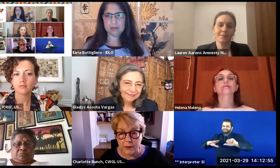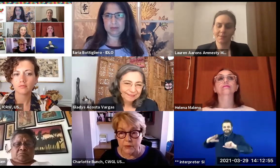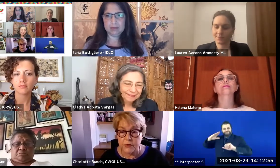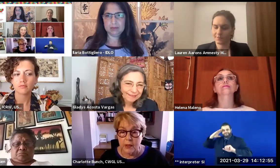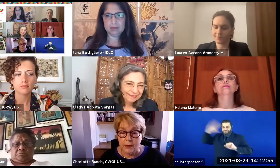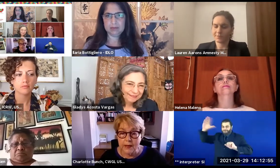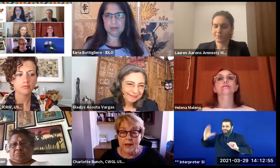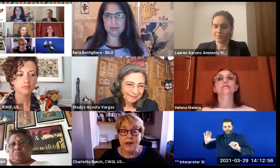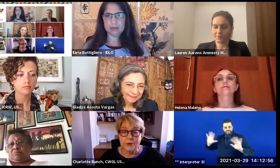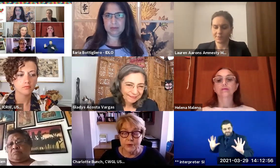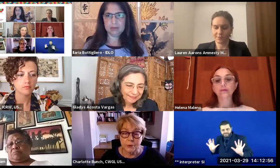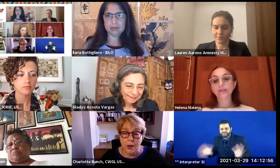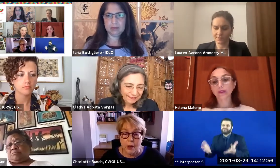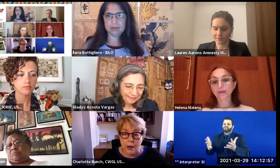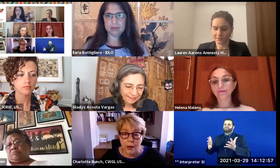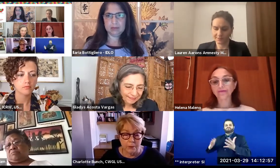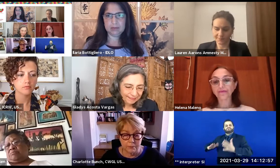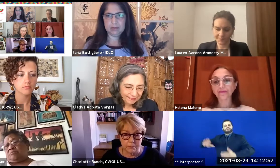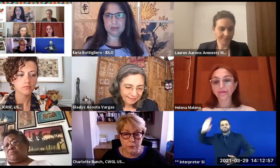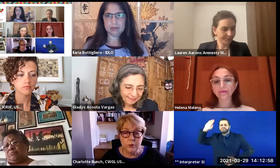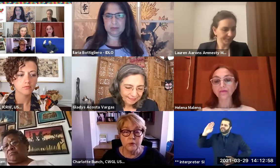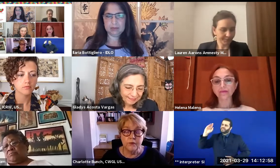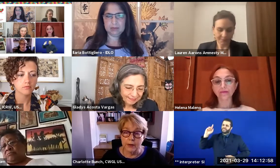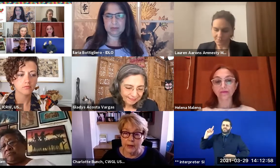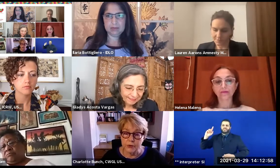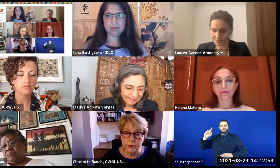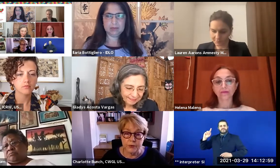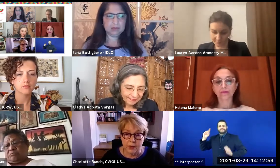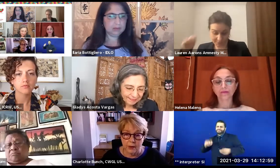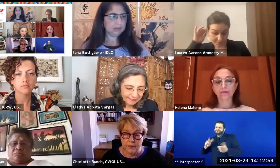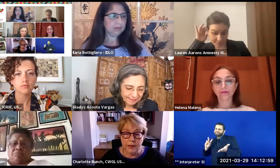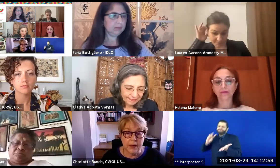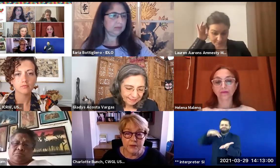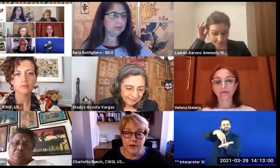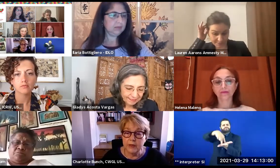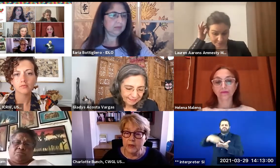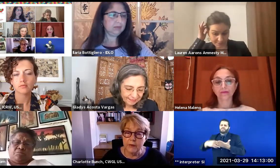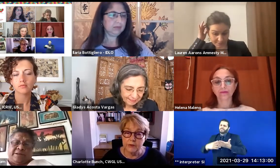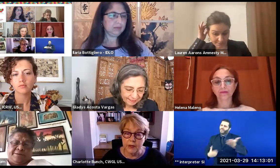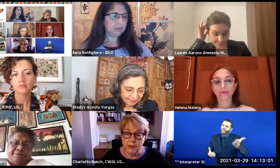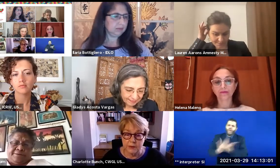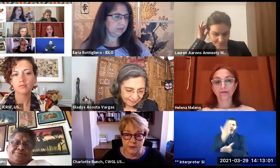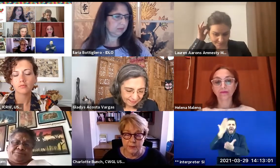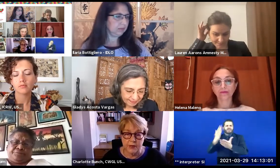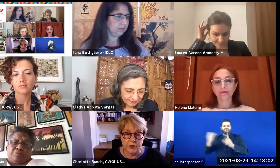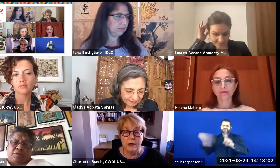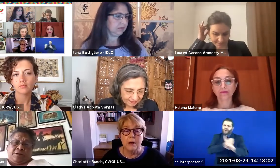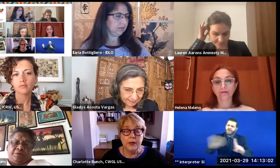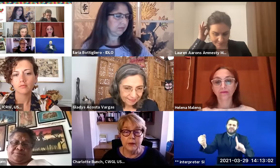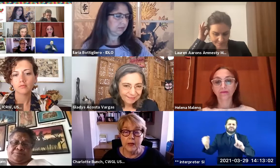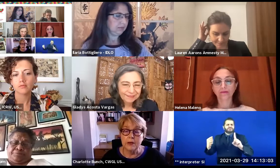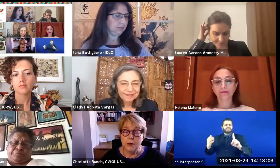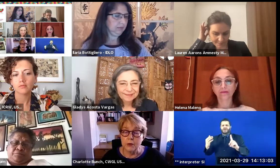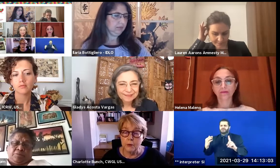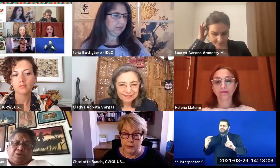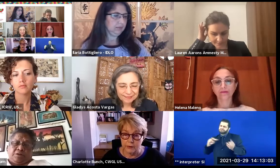una menos, leading us to move on issues that, yes, have been on the agenda since Beijing,